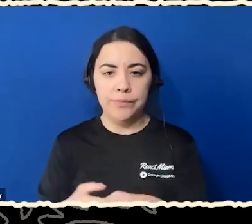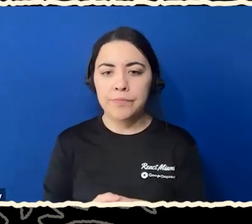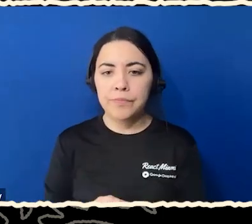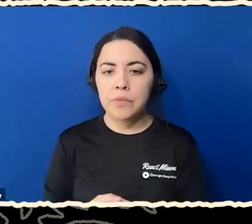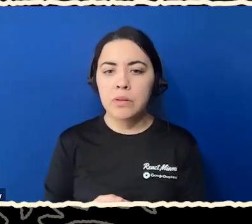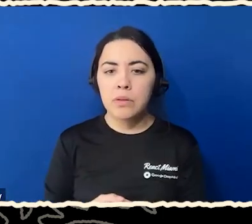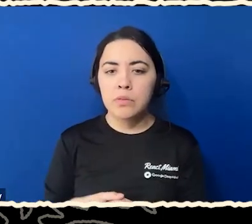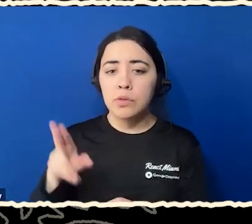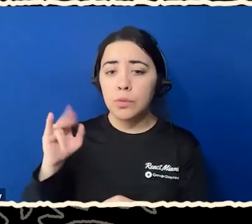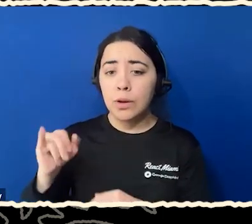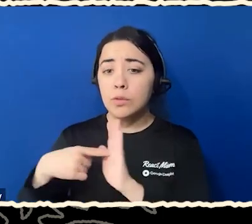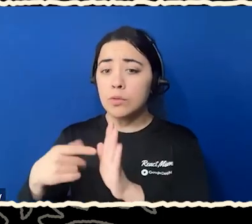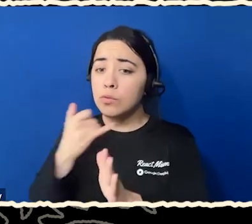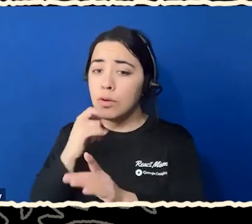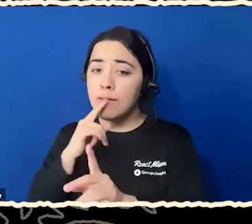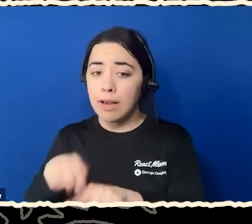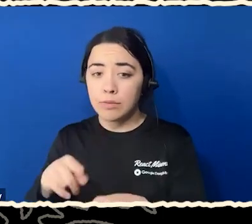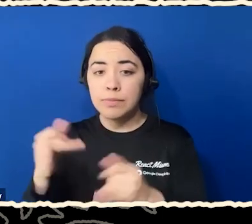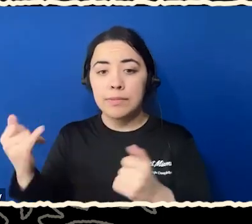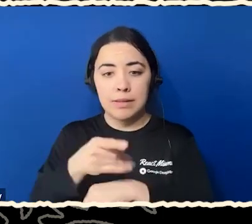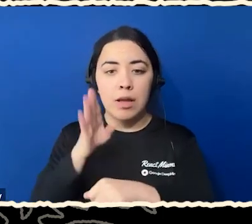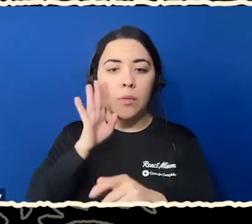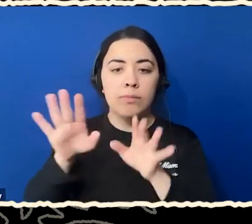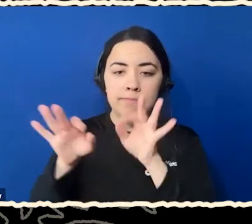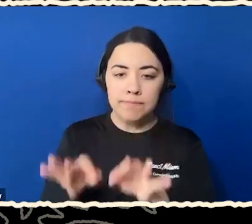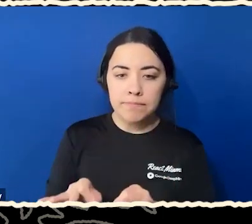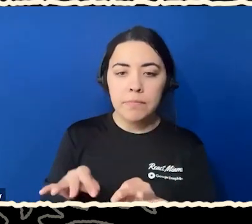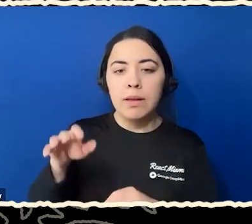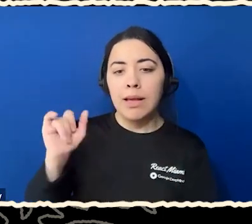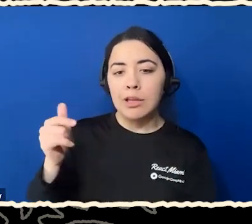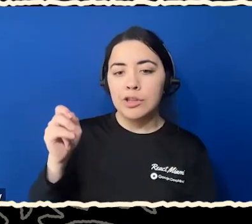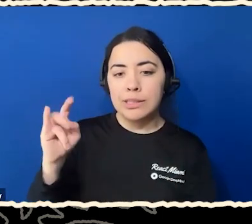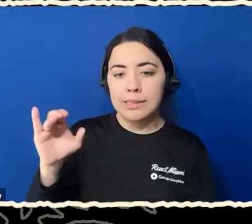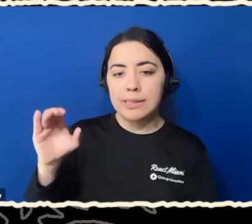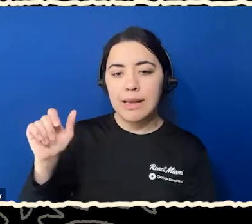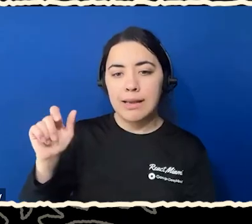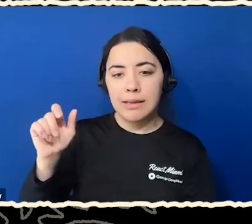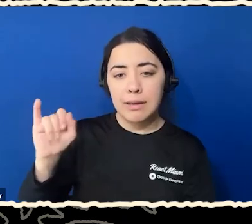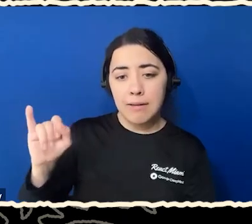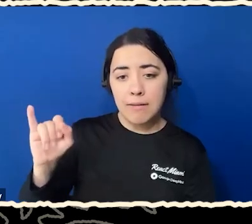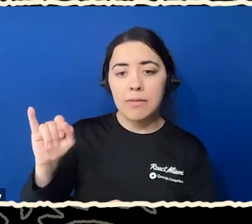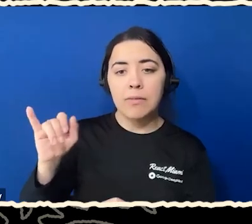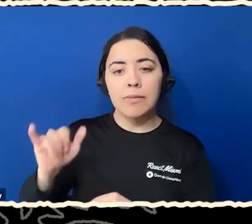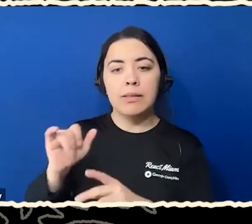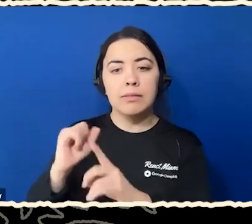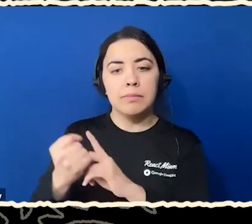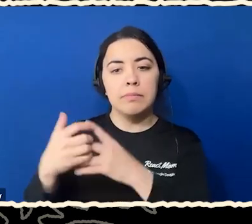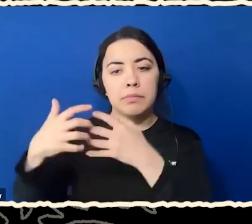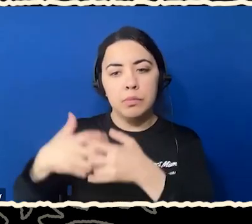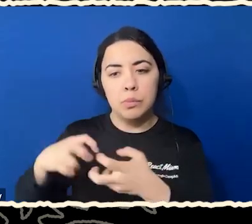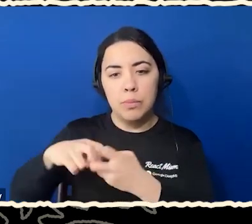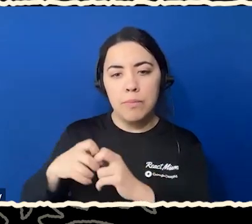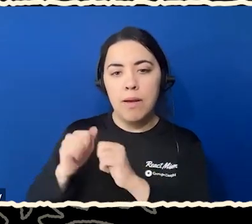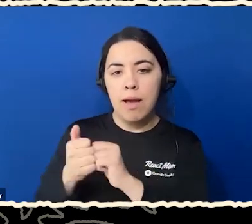state machine problem and show how reframing it this way leads to safer and more predictable React apps.